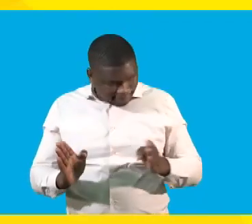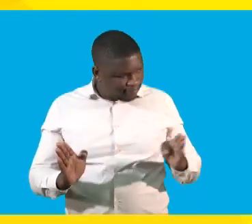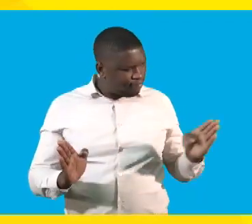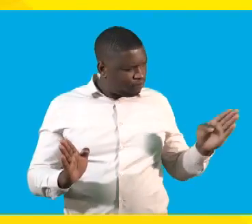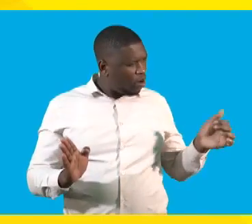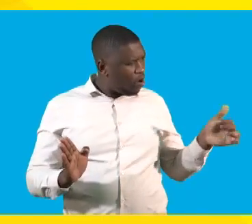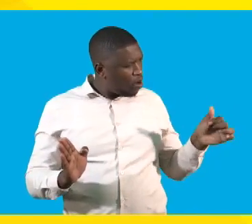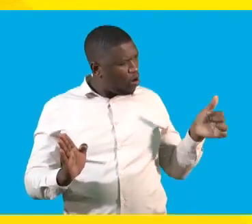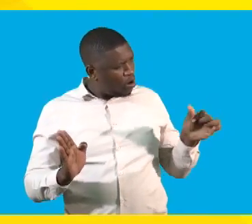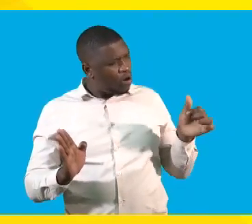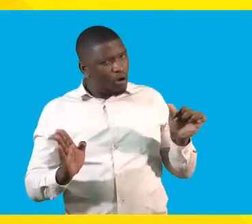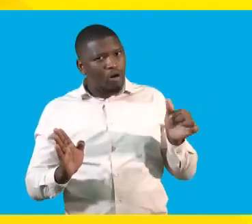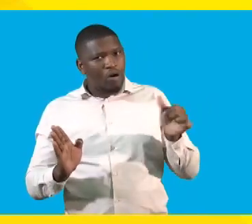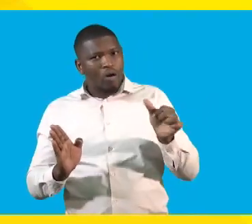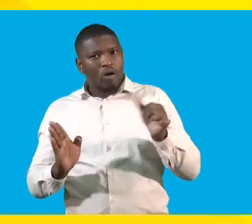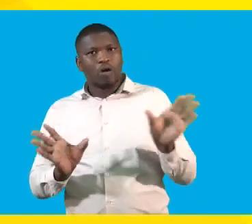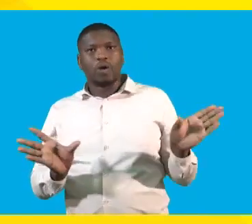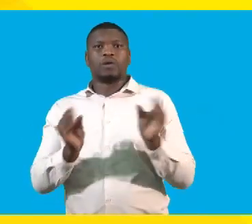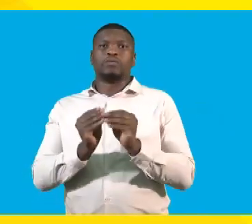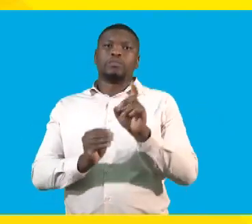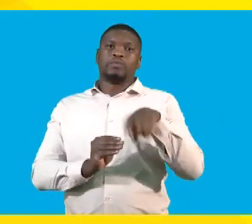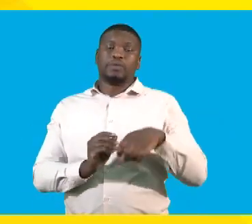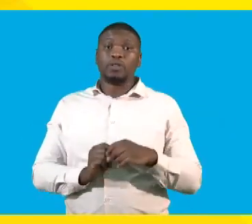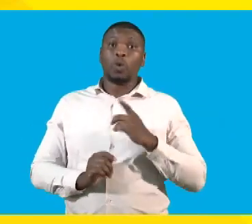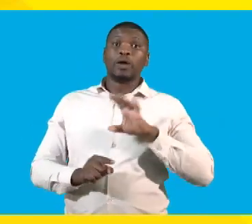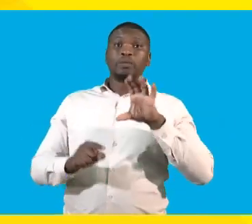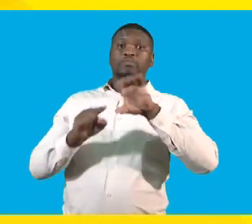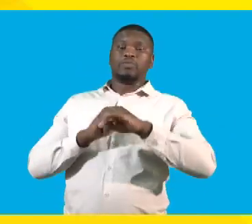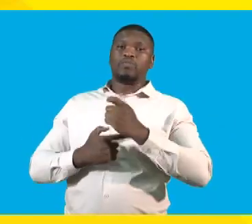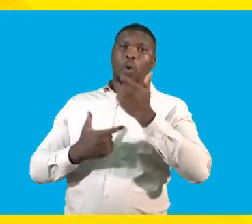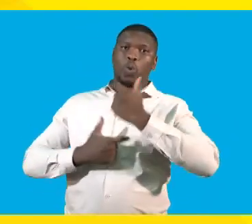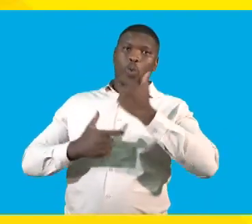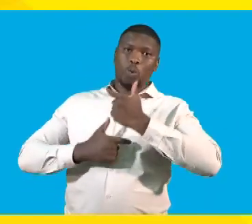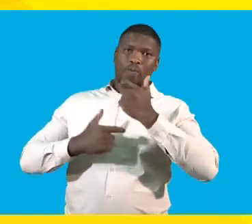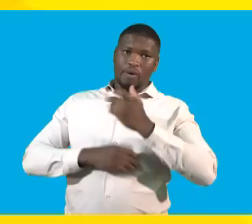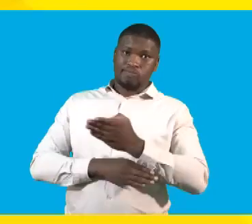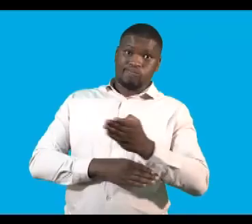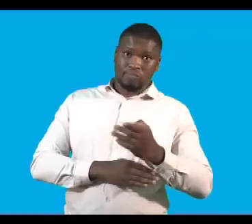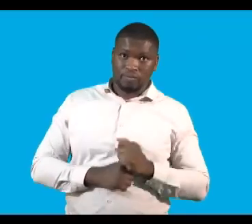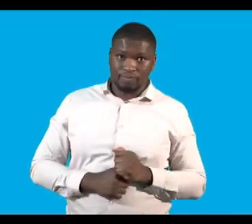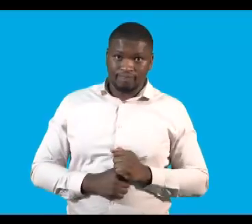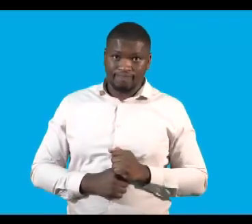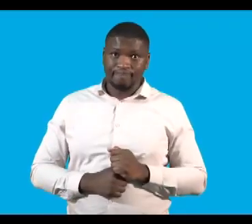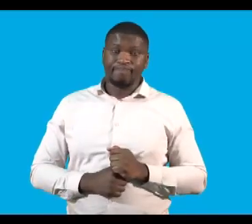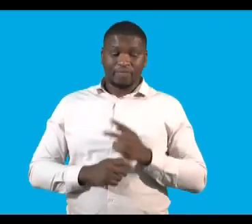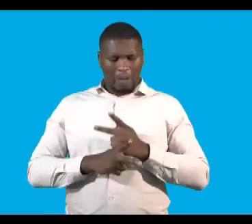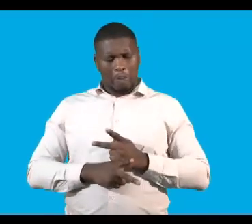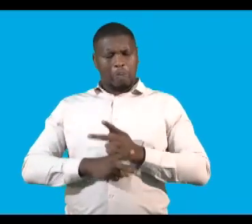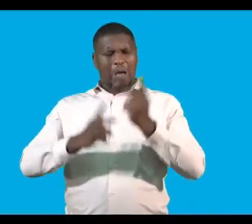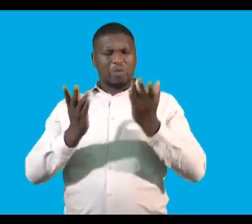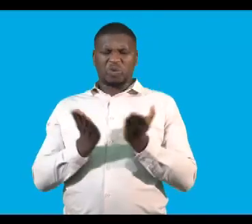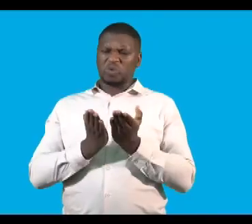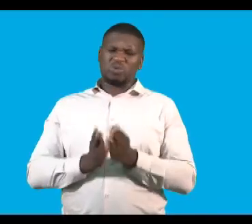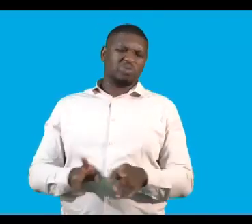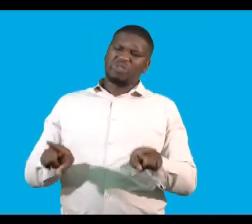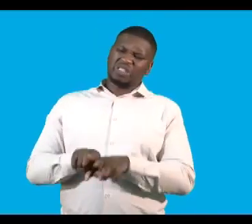to this conclusion. So we're looking for humor, and in public schools, no less, call a lawyer. That's what